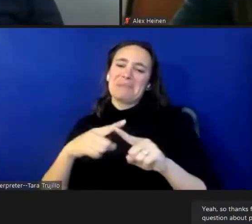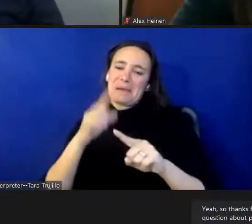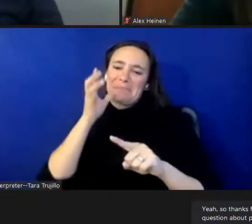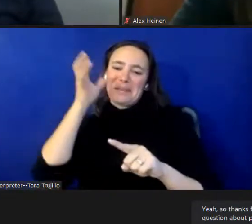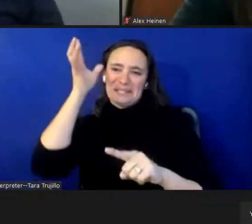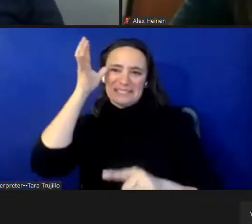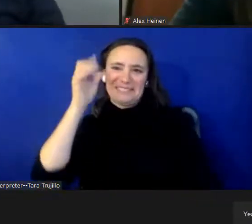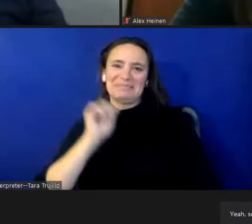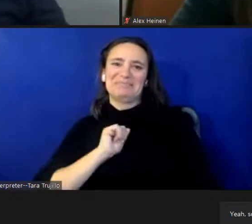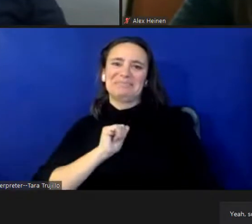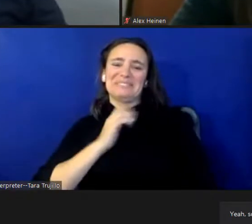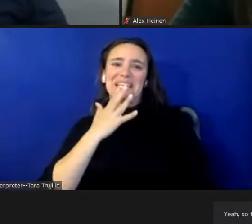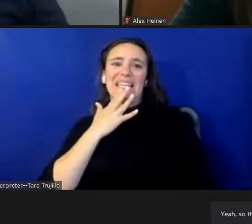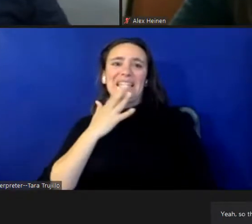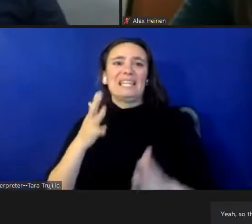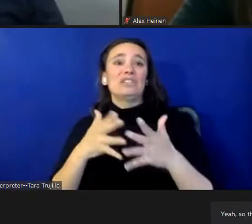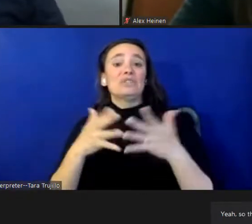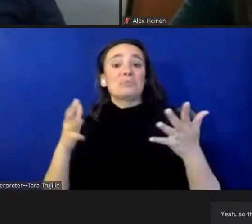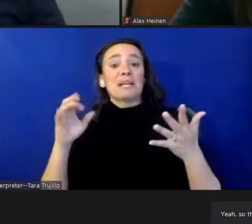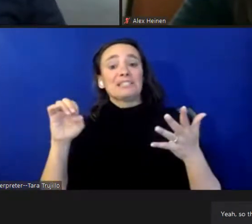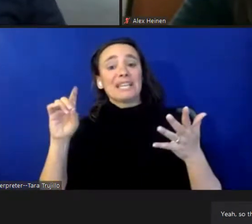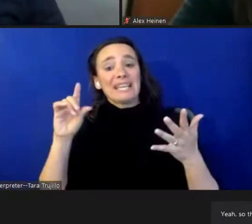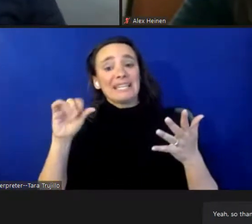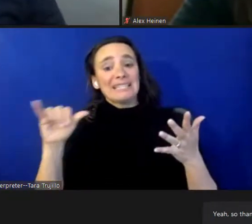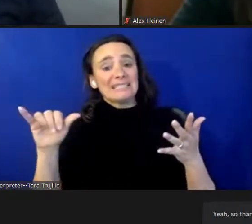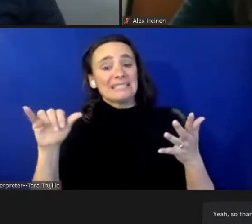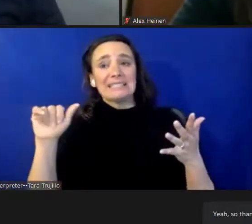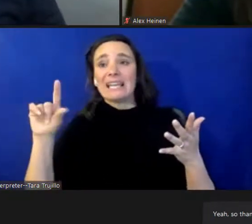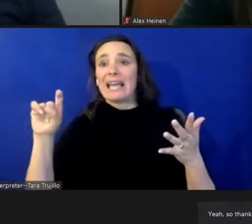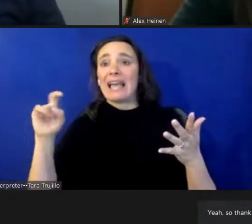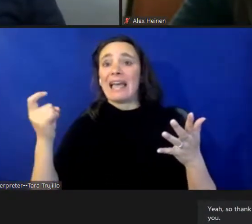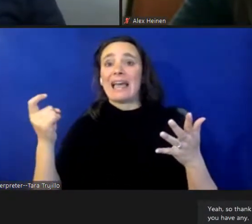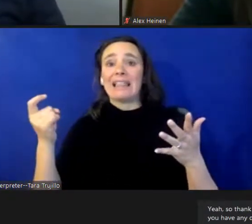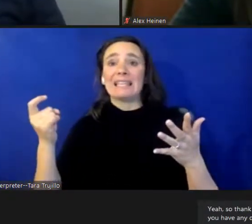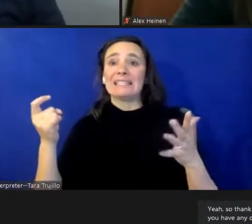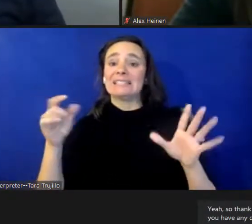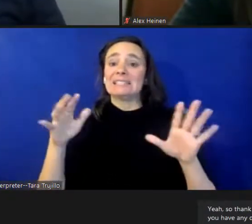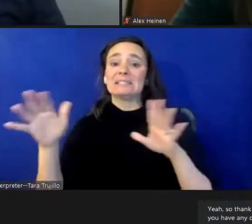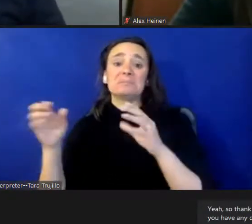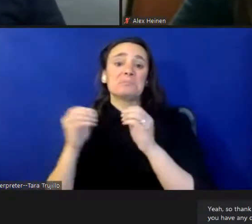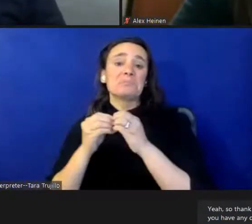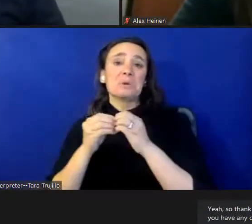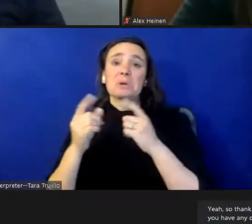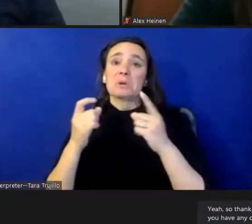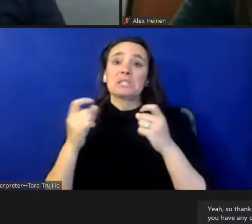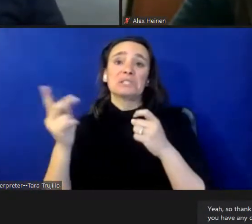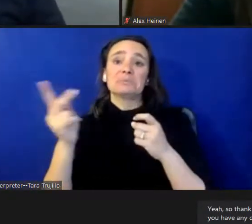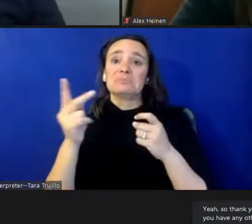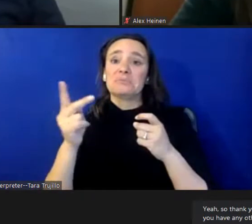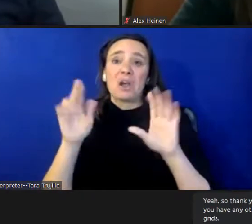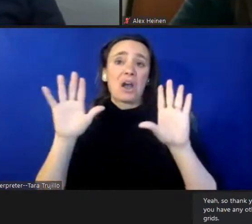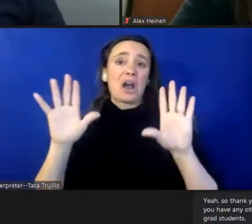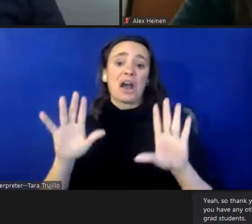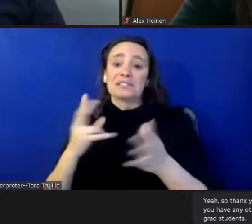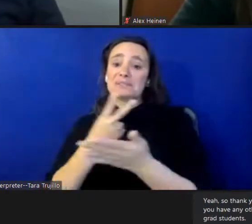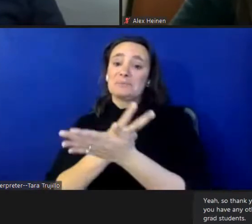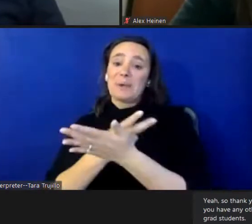Yeah, so thank you so much, Andy. Alex, or do you have any other questions? You two awesome grad